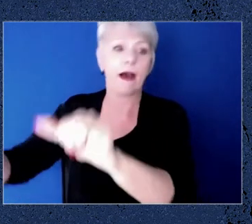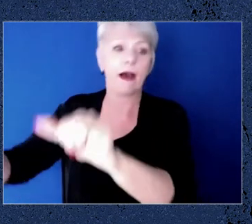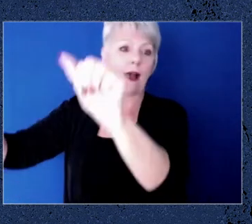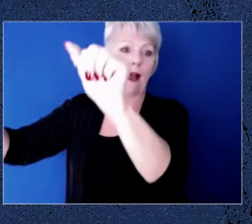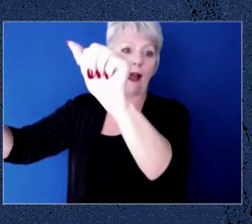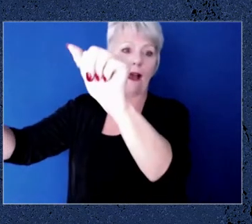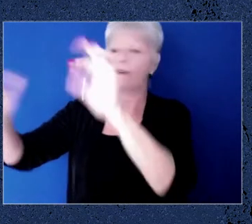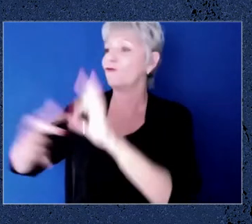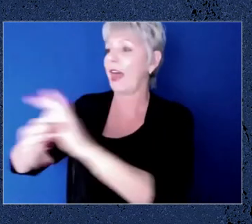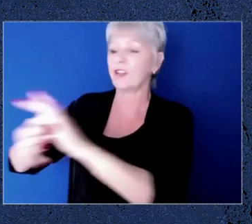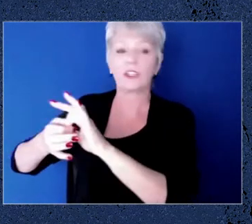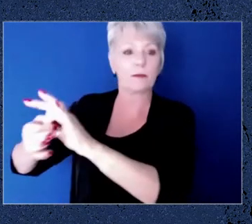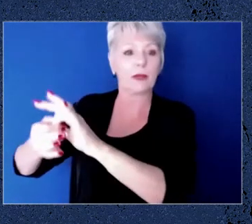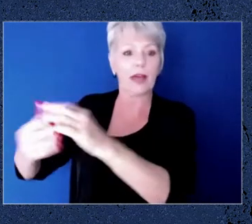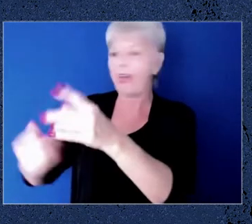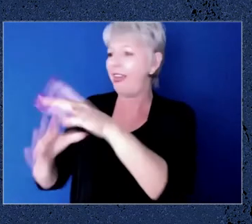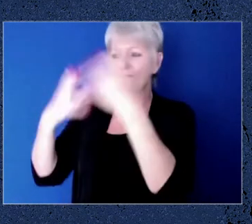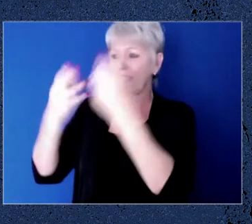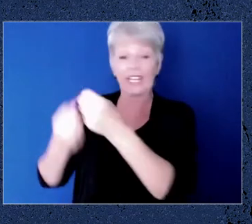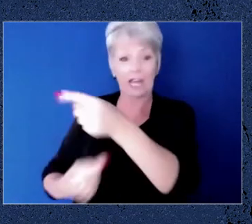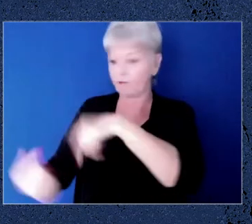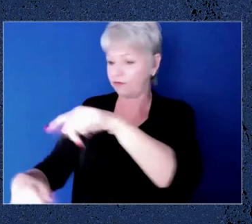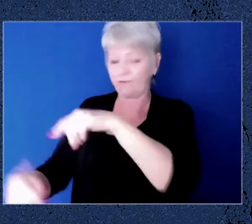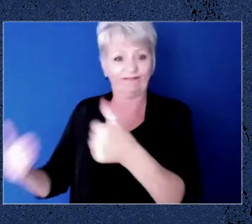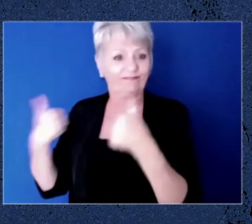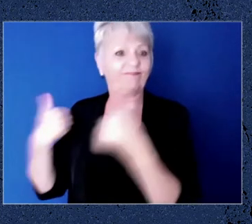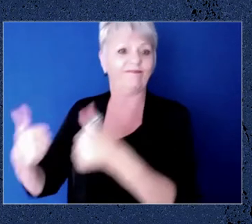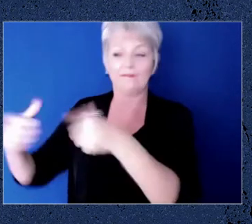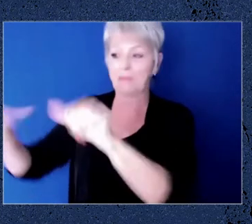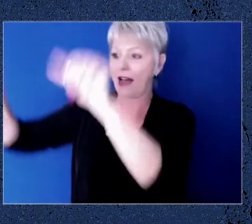relationships, things can spin on a dime. But if you don't put the time in at the beginning, you're never going to get the